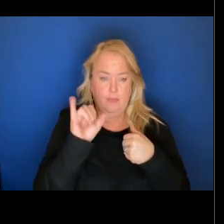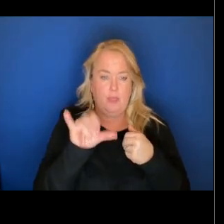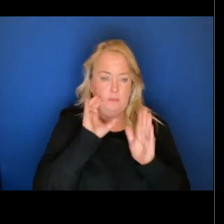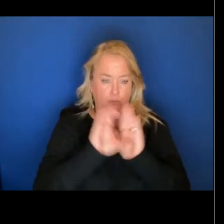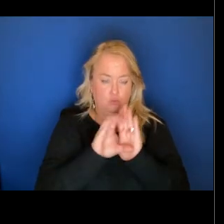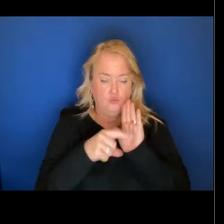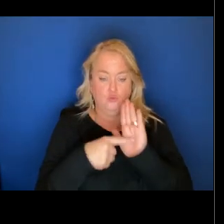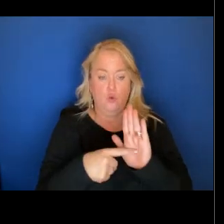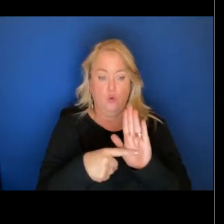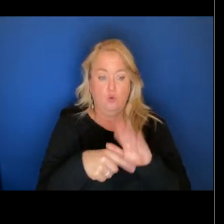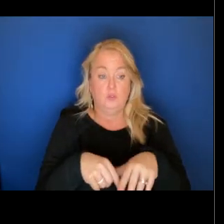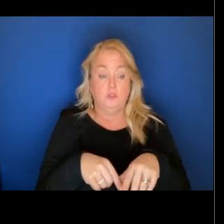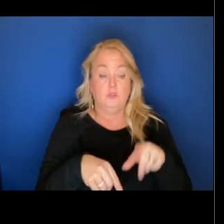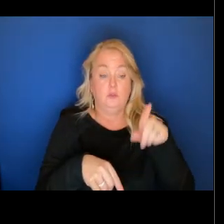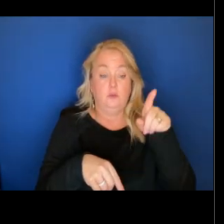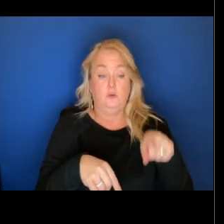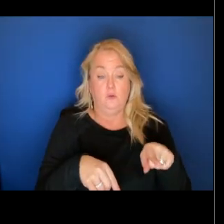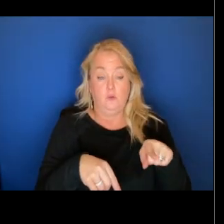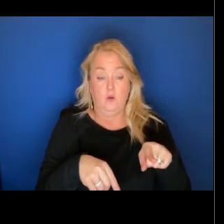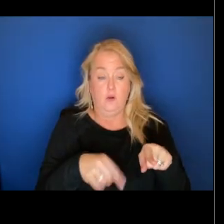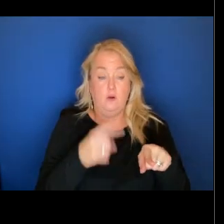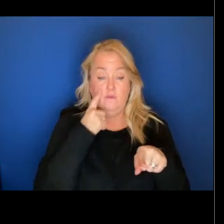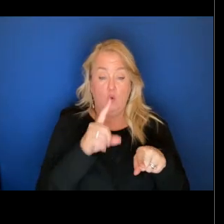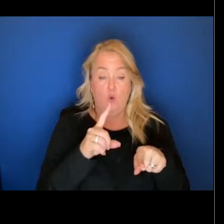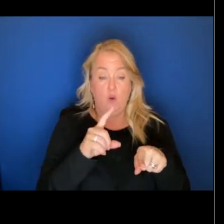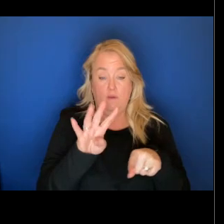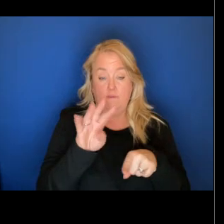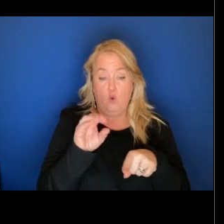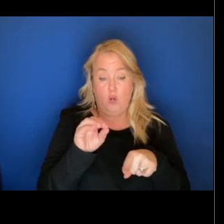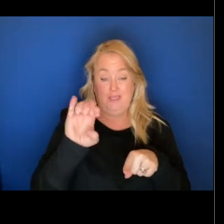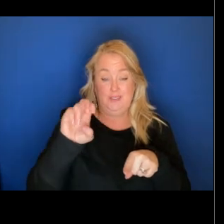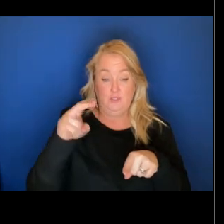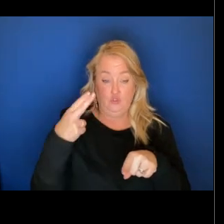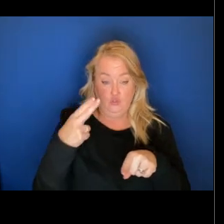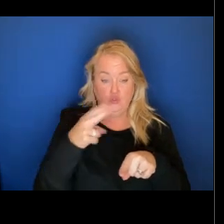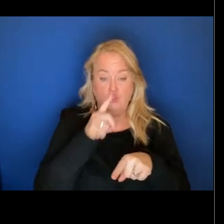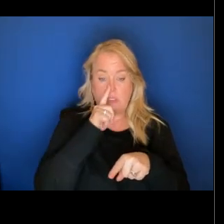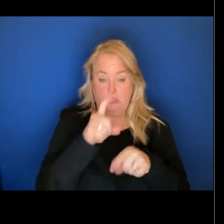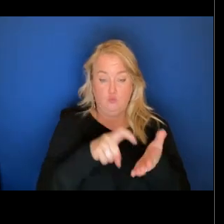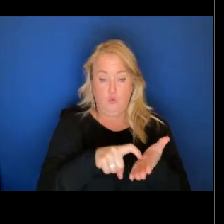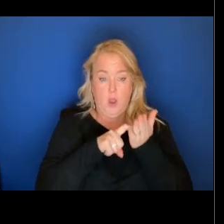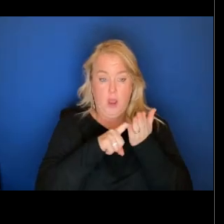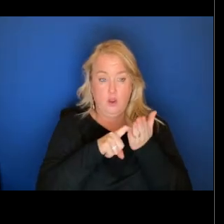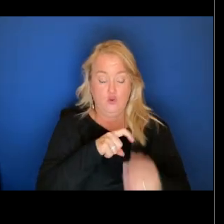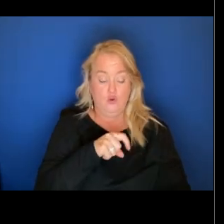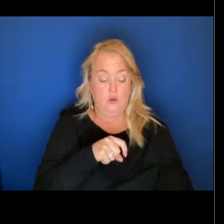A clearance of at least 40 inches is required.